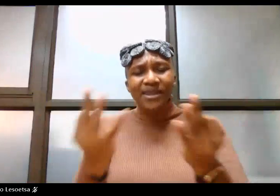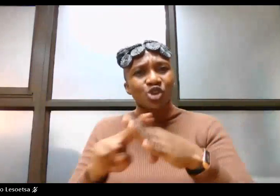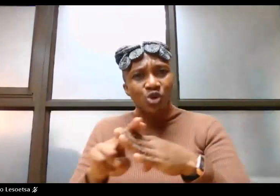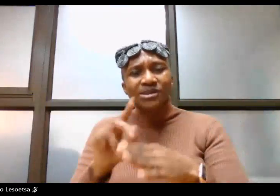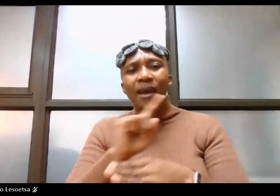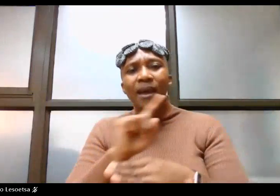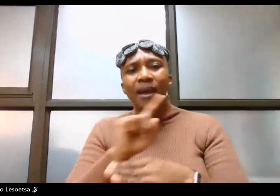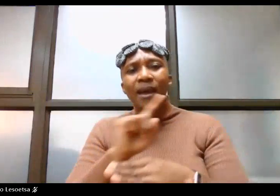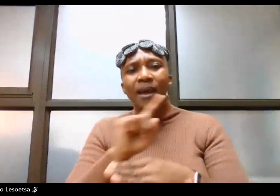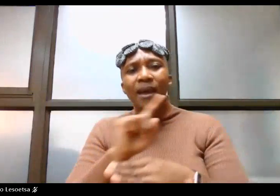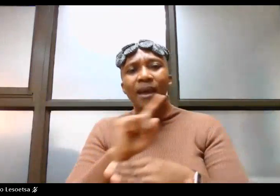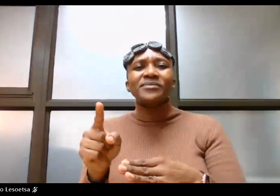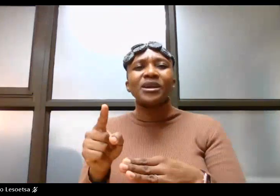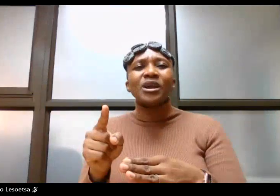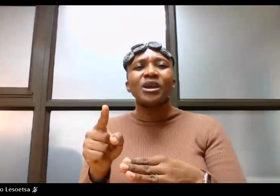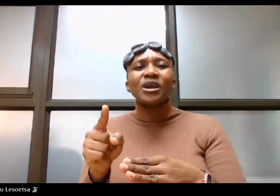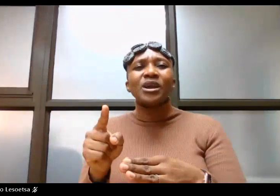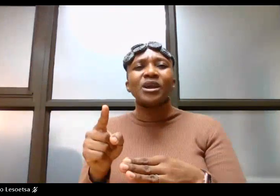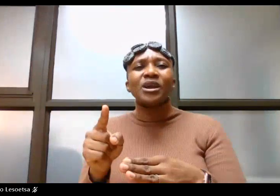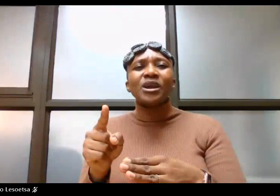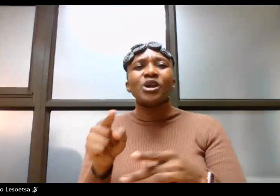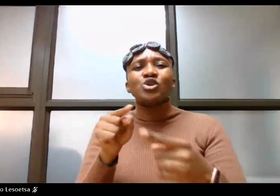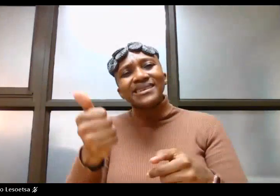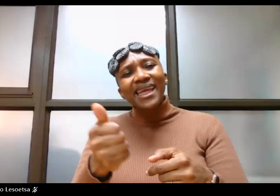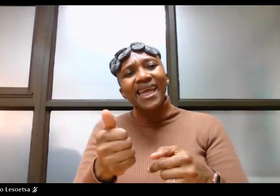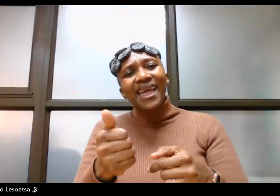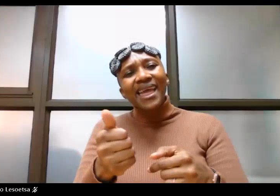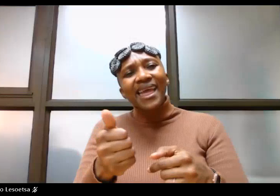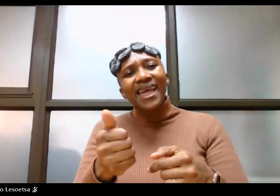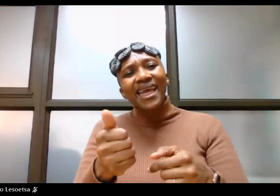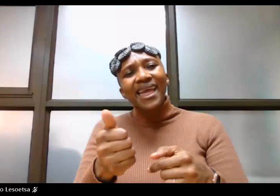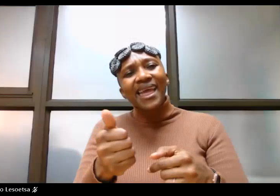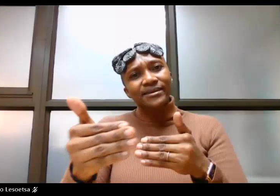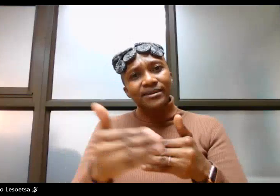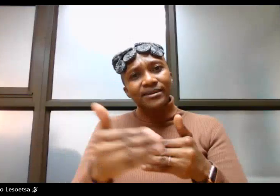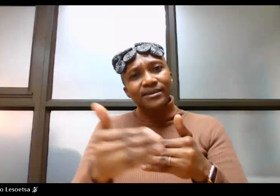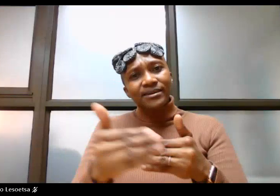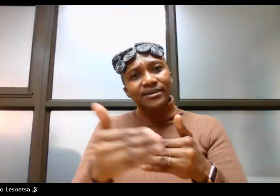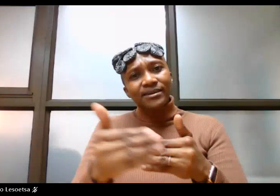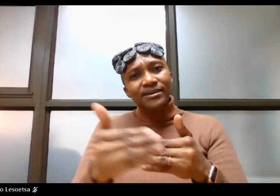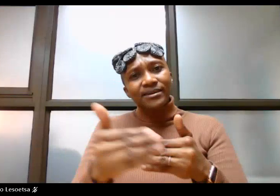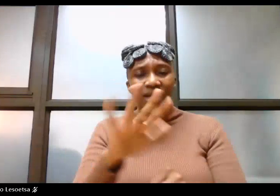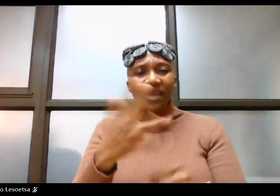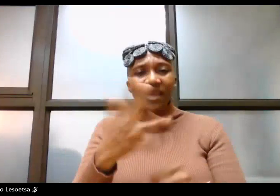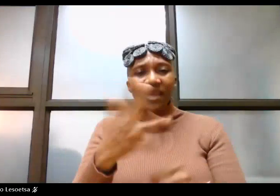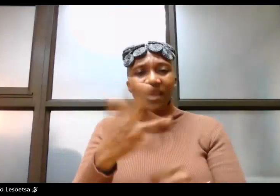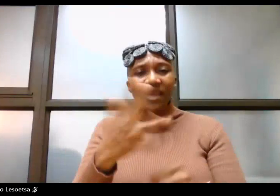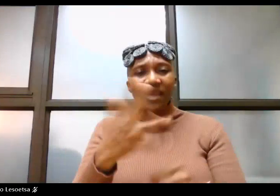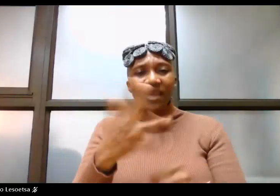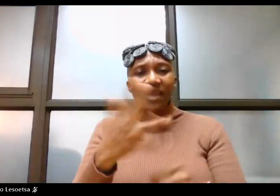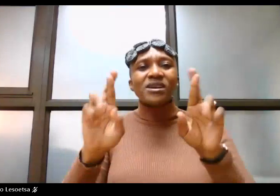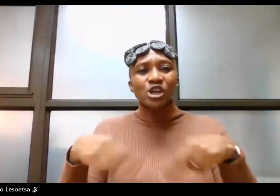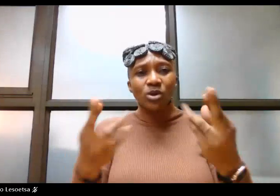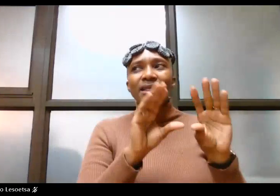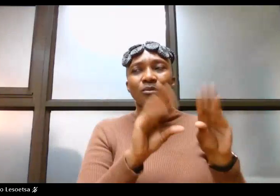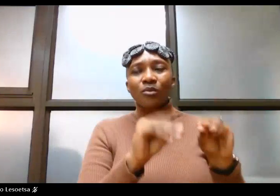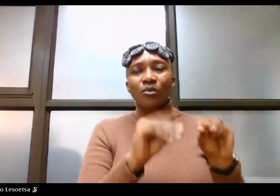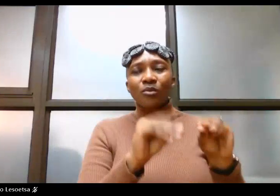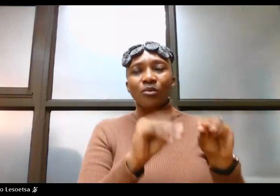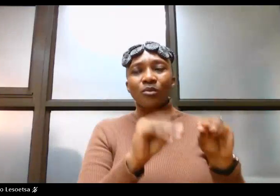certain extent, and it is useful where there are certain resources that are available.